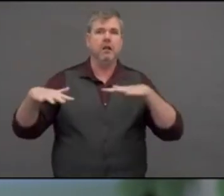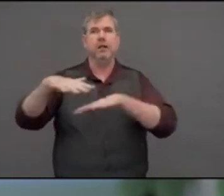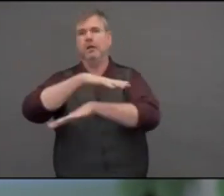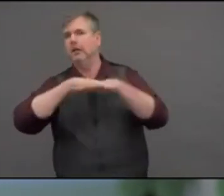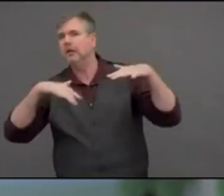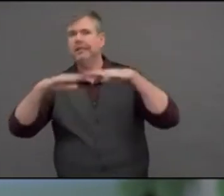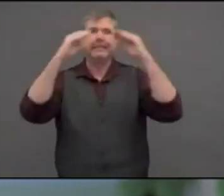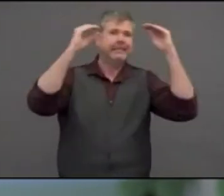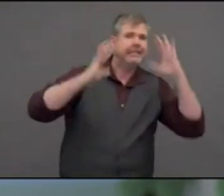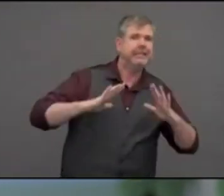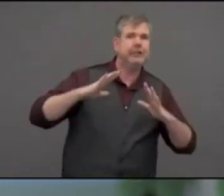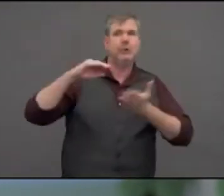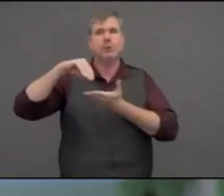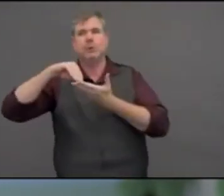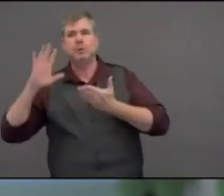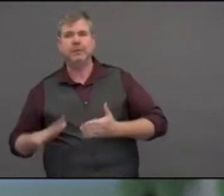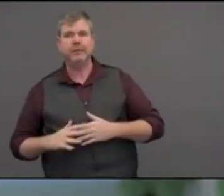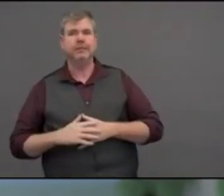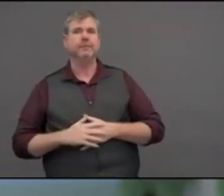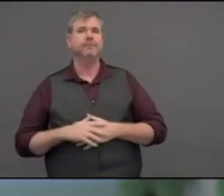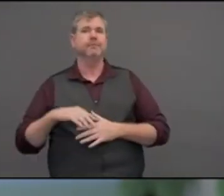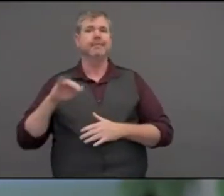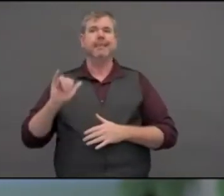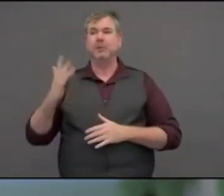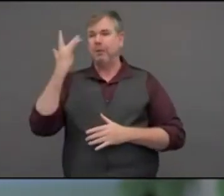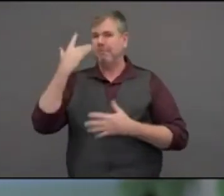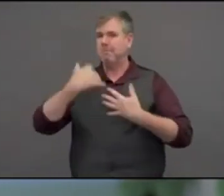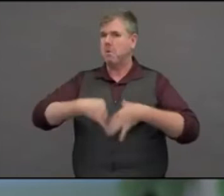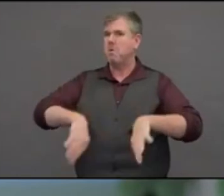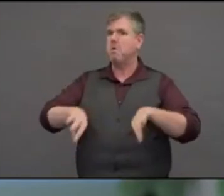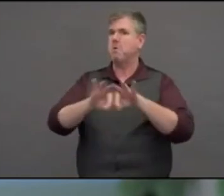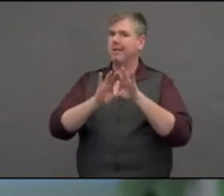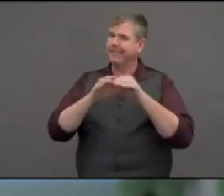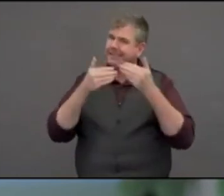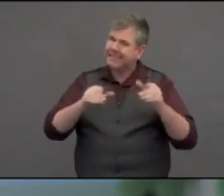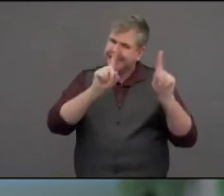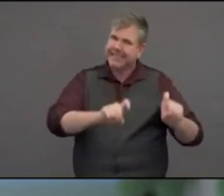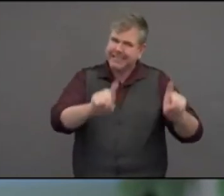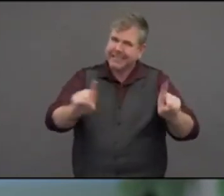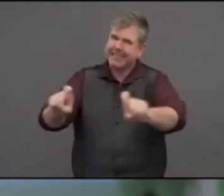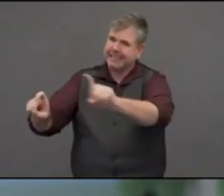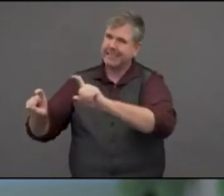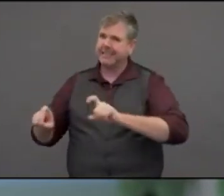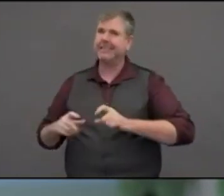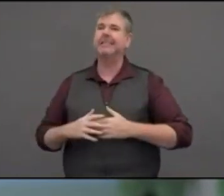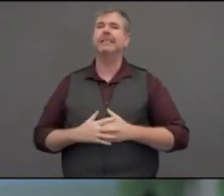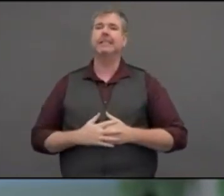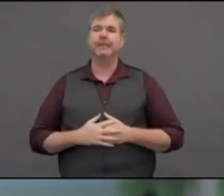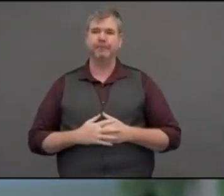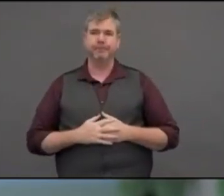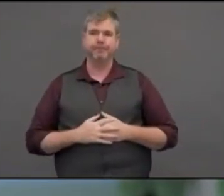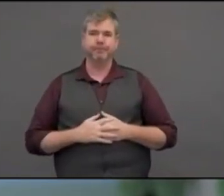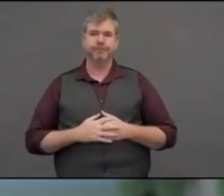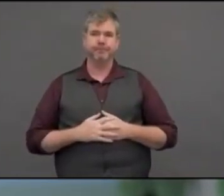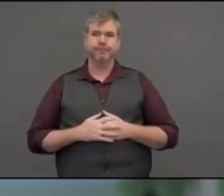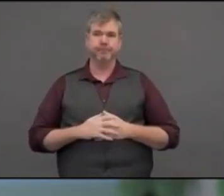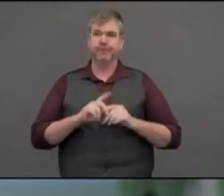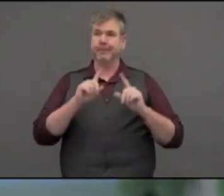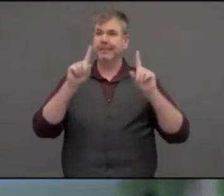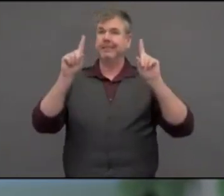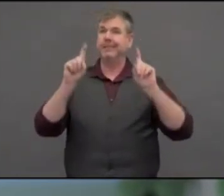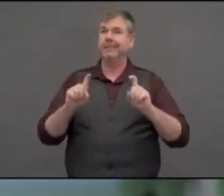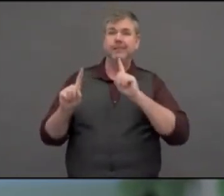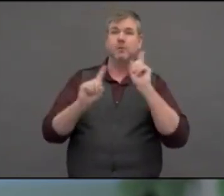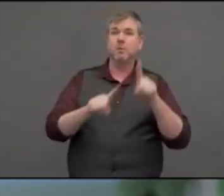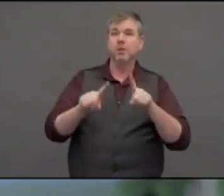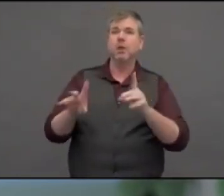that we have a robust testing infrastructure. And so the testing order does include teachers and